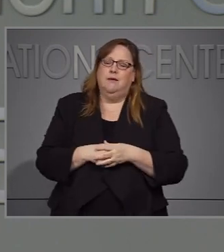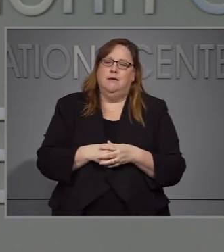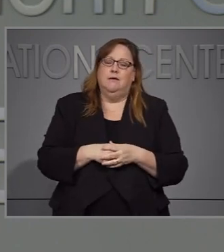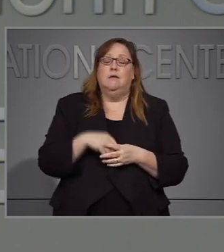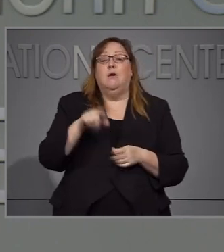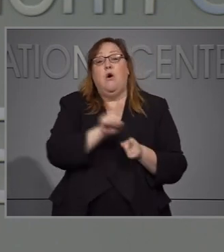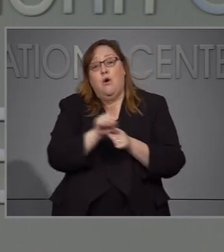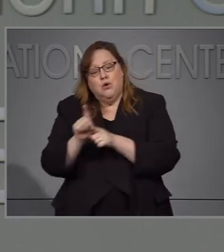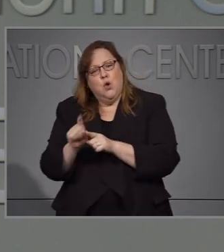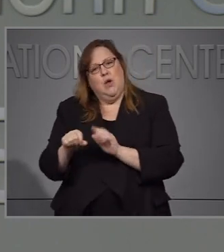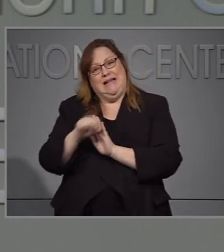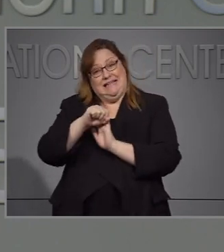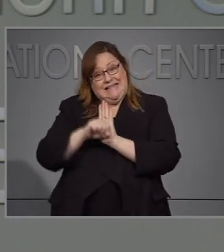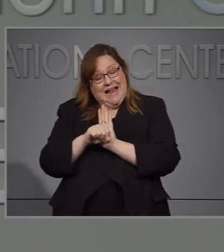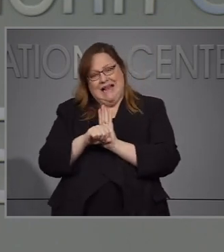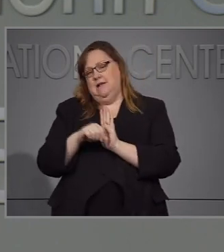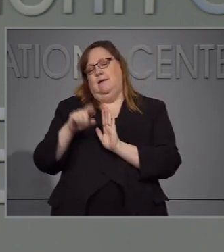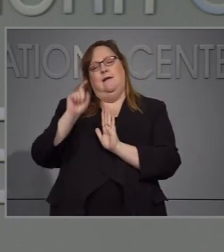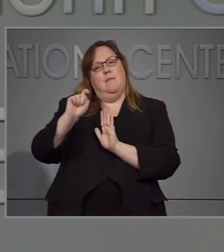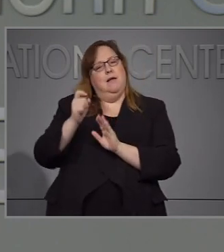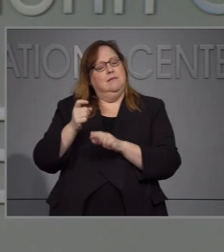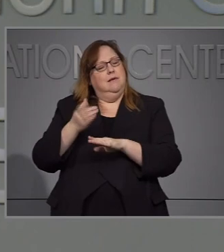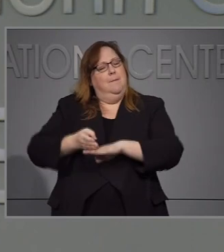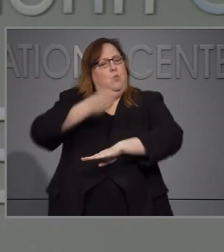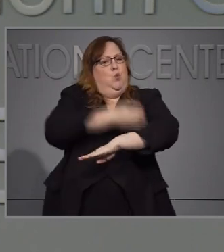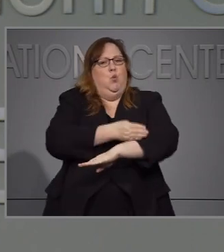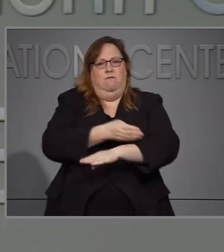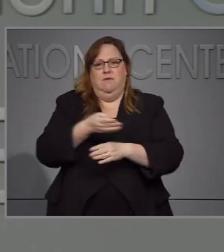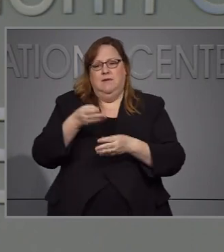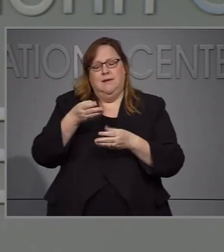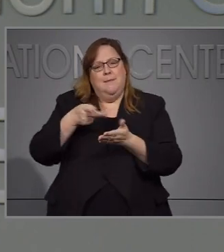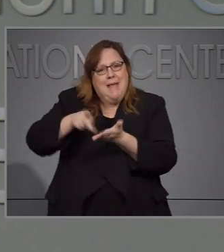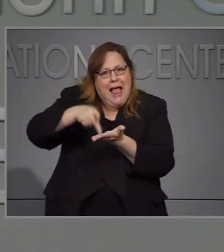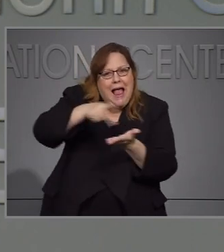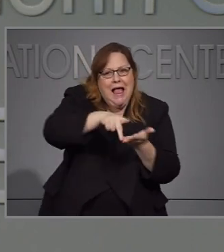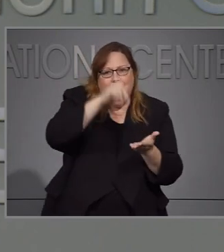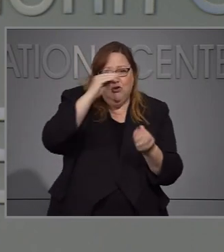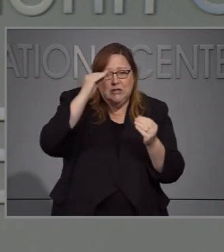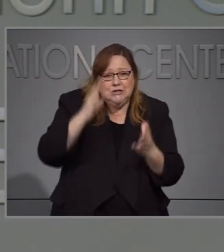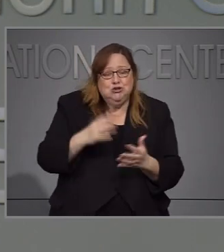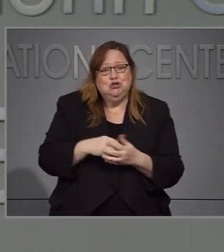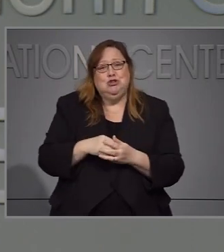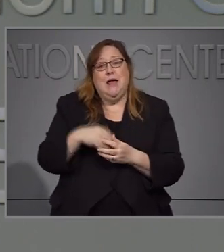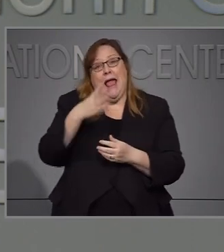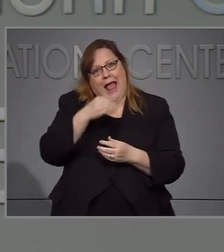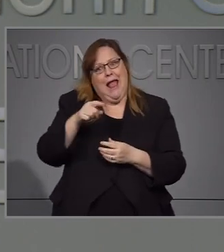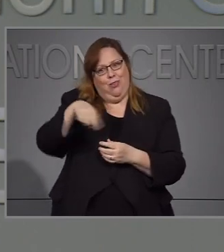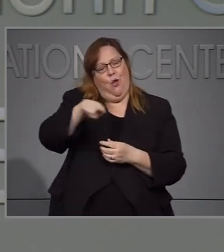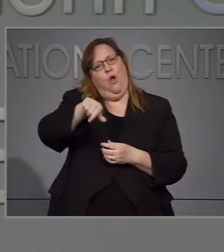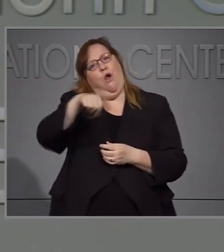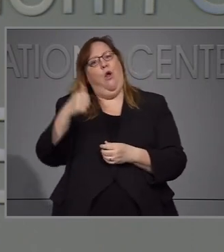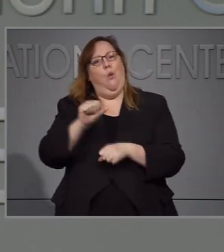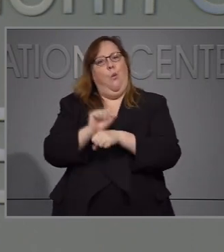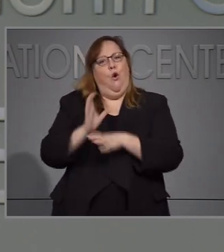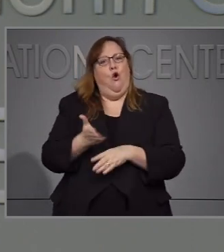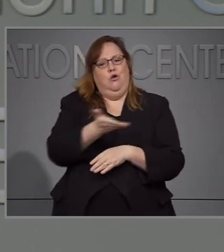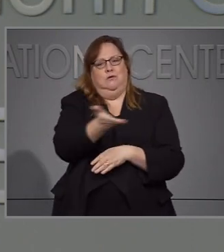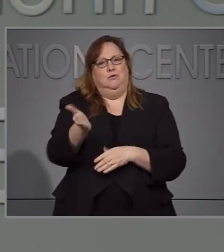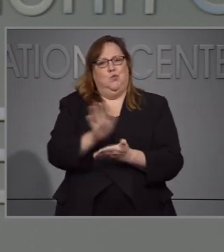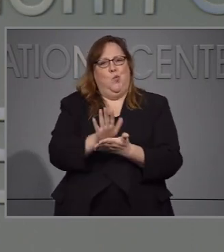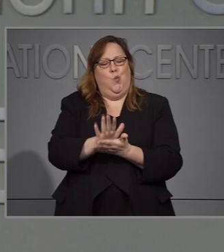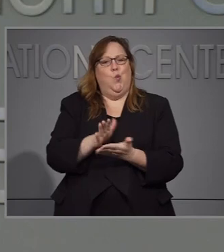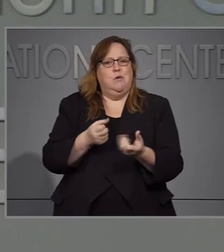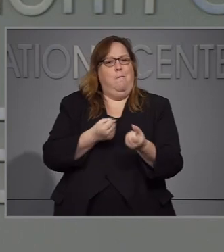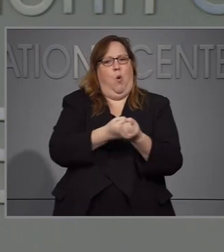better with salaries for our teachers and our school support personnel. I want to work with the